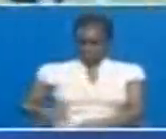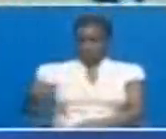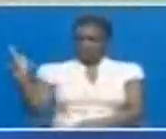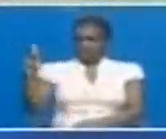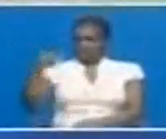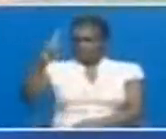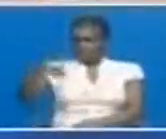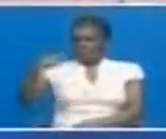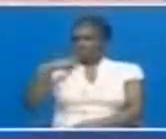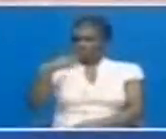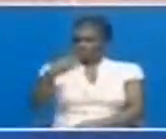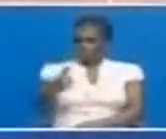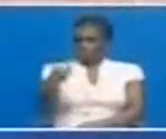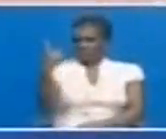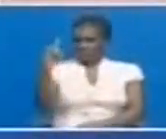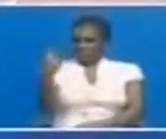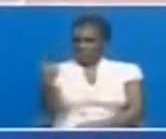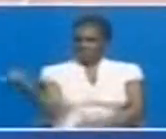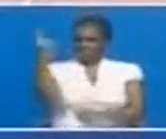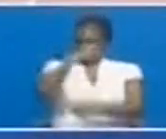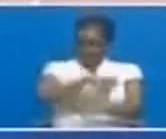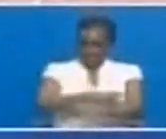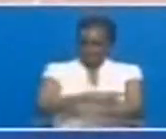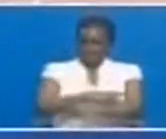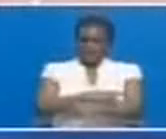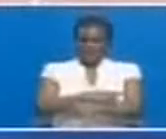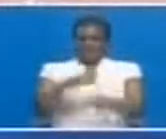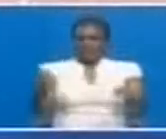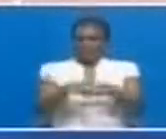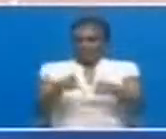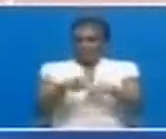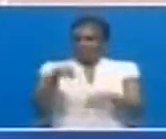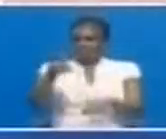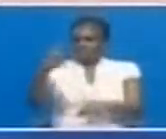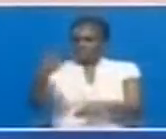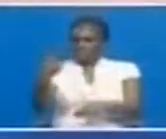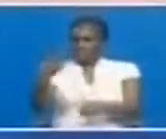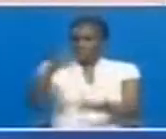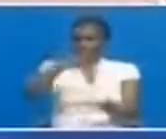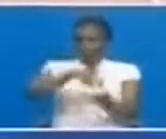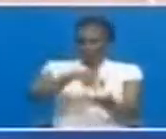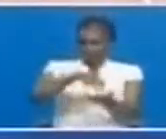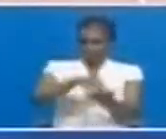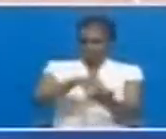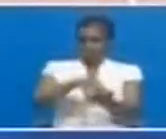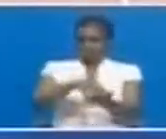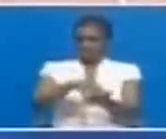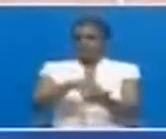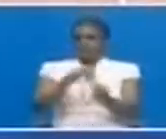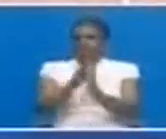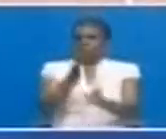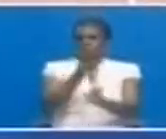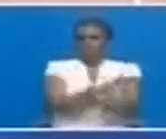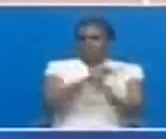who won the 100-meter race on day one of the trials, dethroned US-based Nkanata to second position in a show of might ahead of the